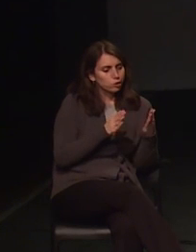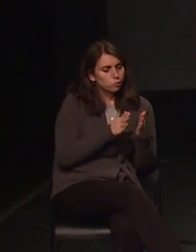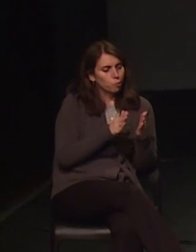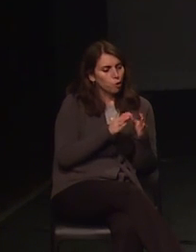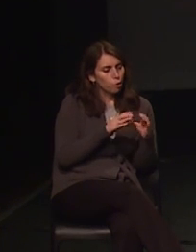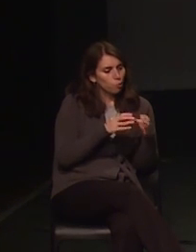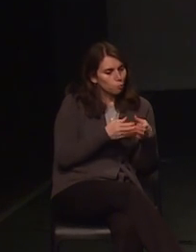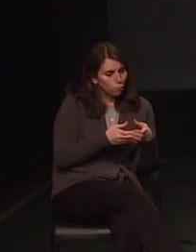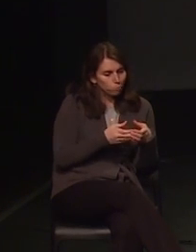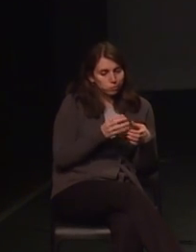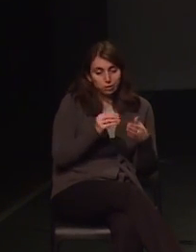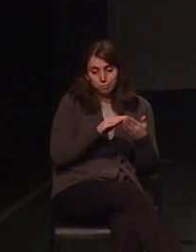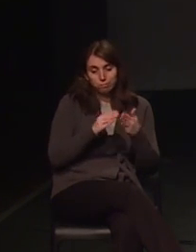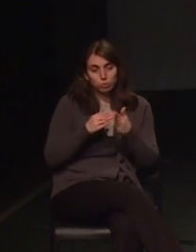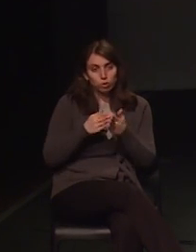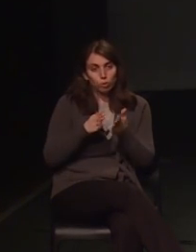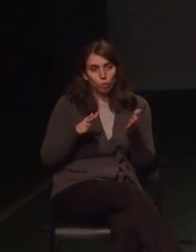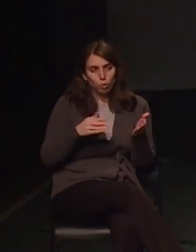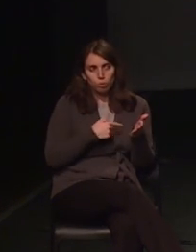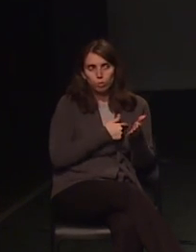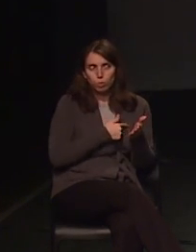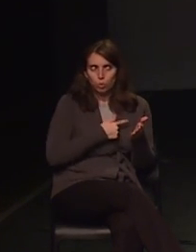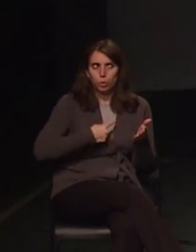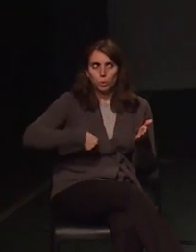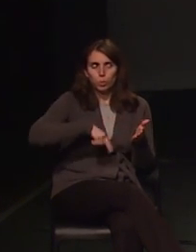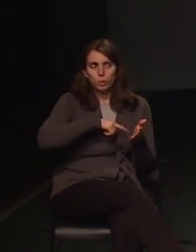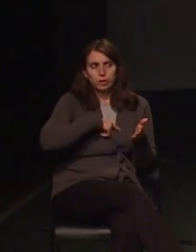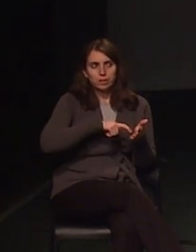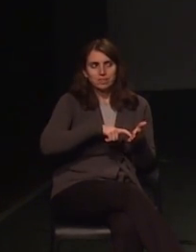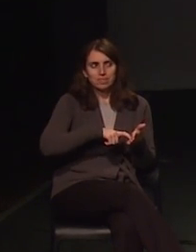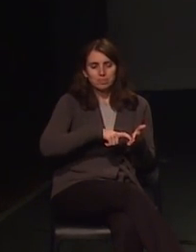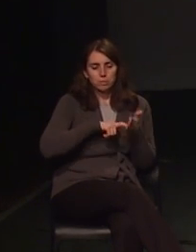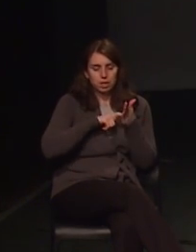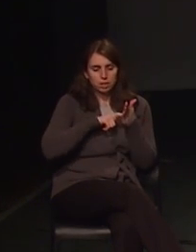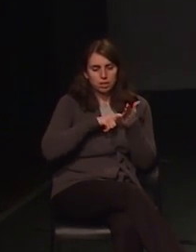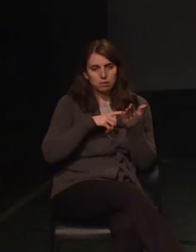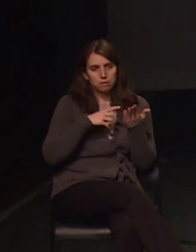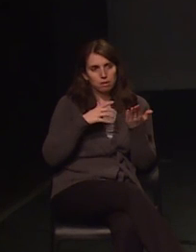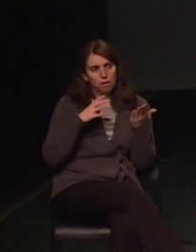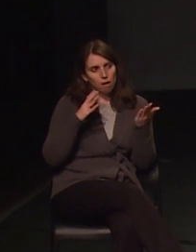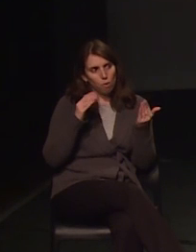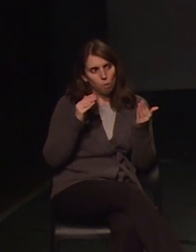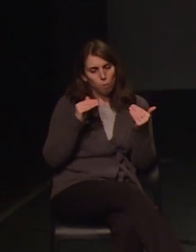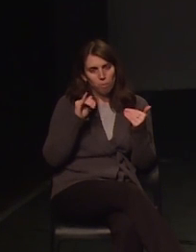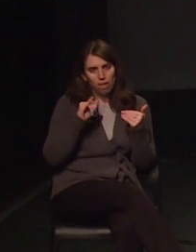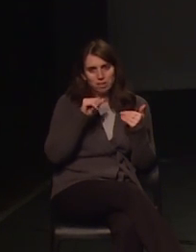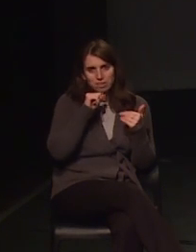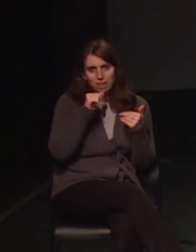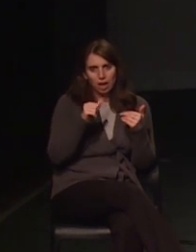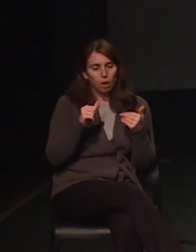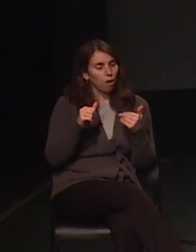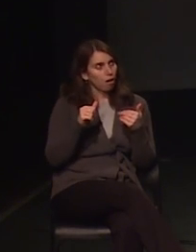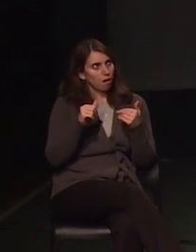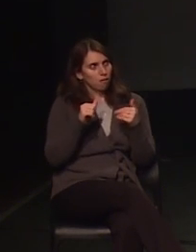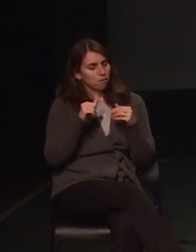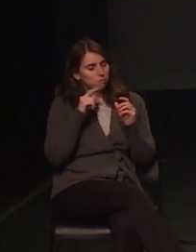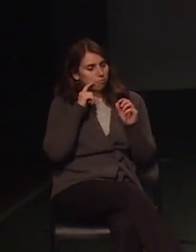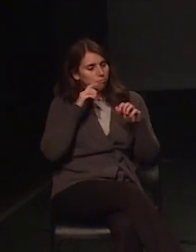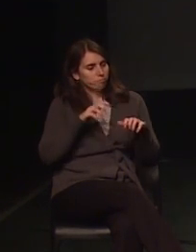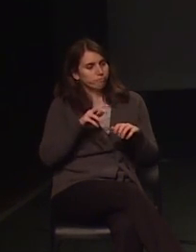are demanding. We hope that this is not news to all of you. We hope that it